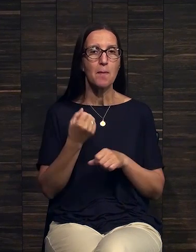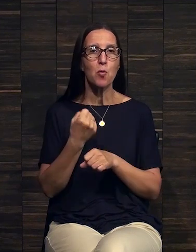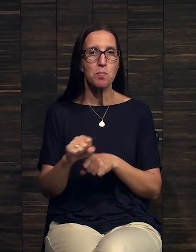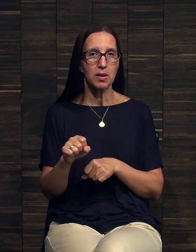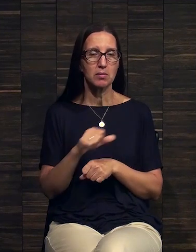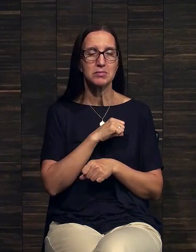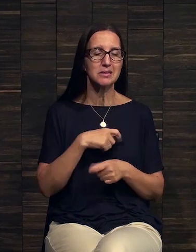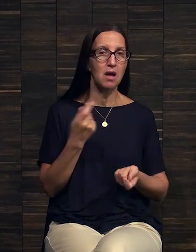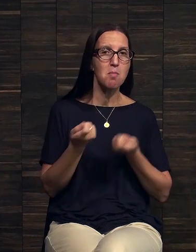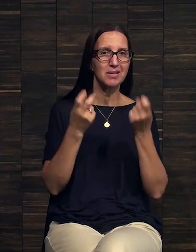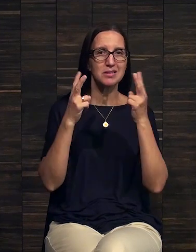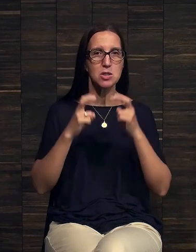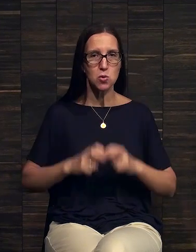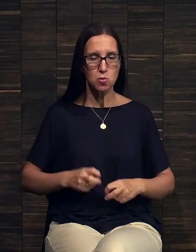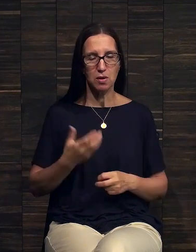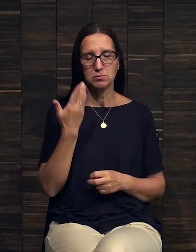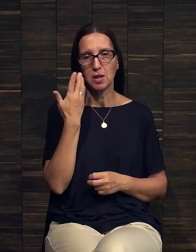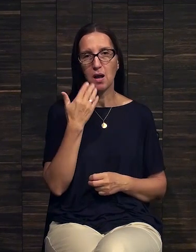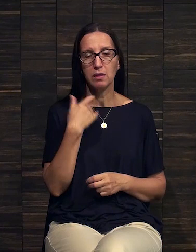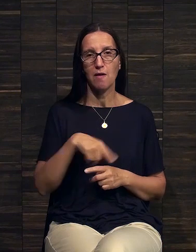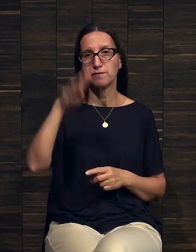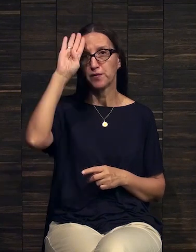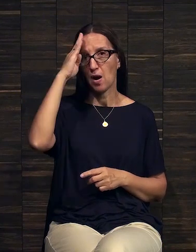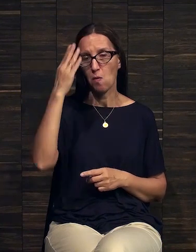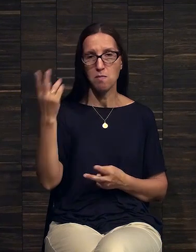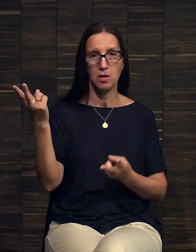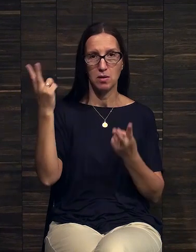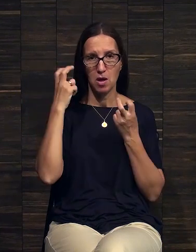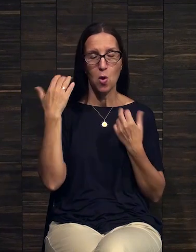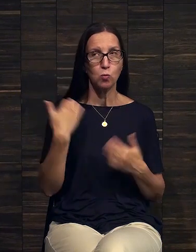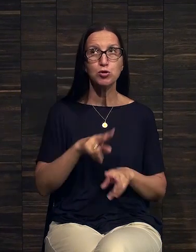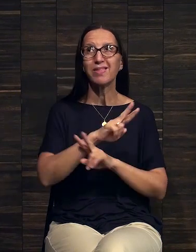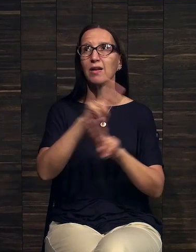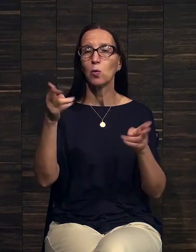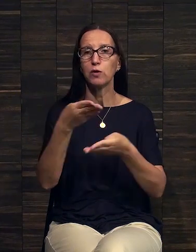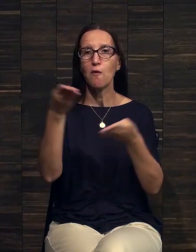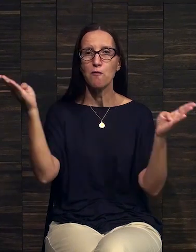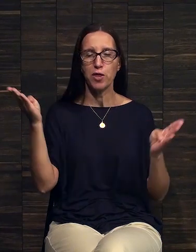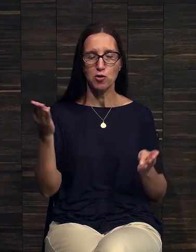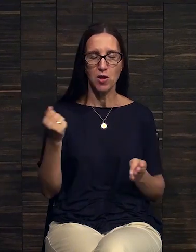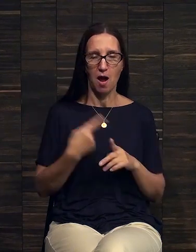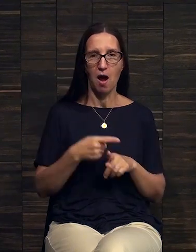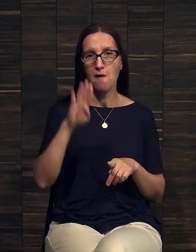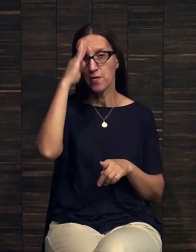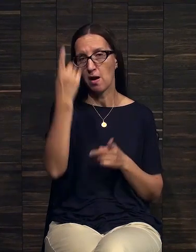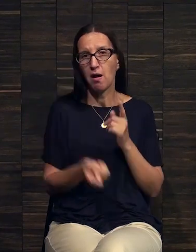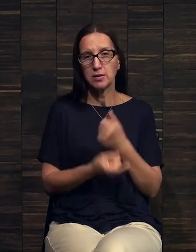And this self-censorship win when the enemy is not something